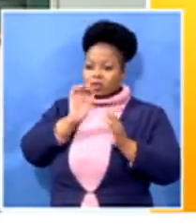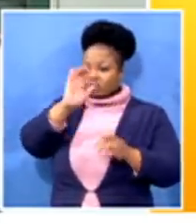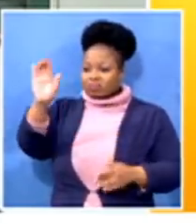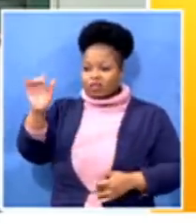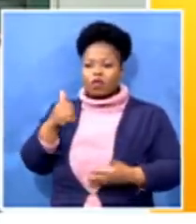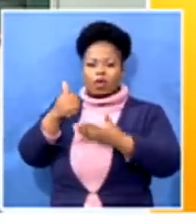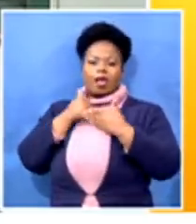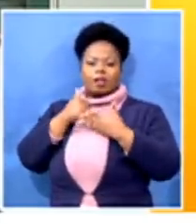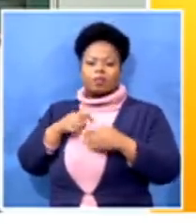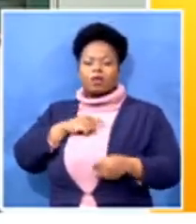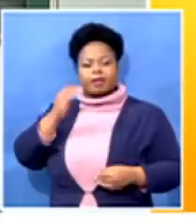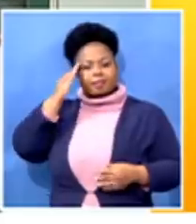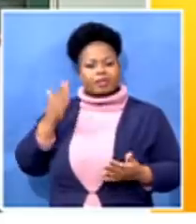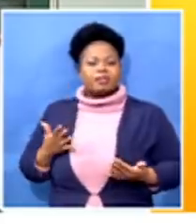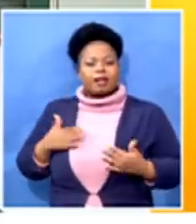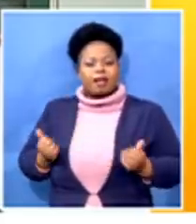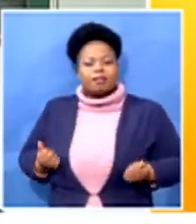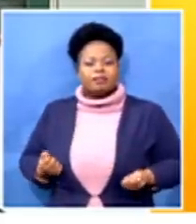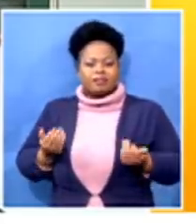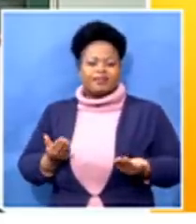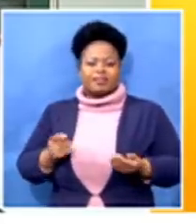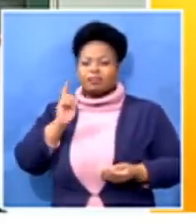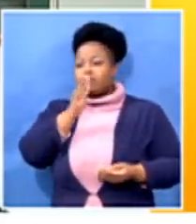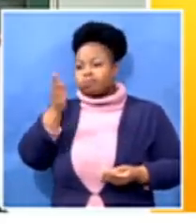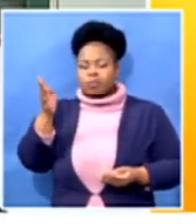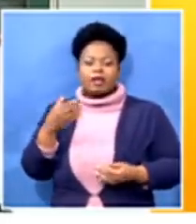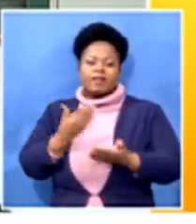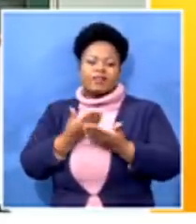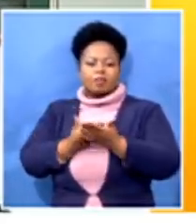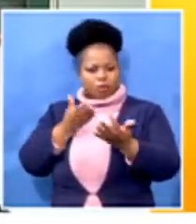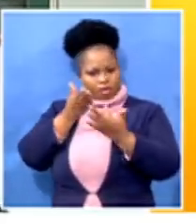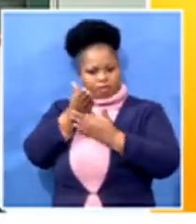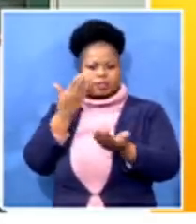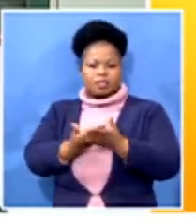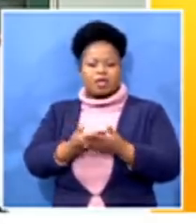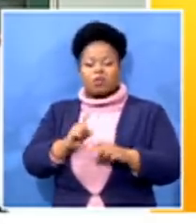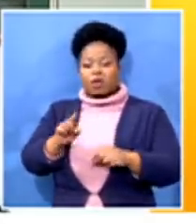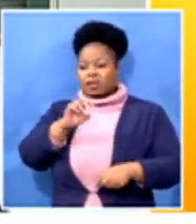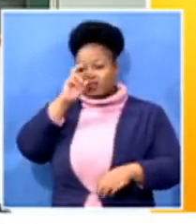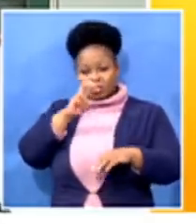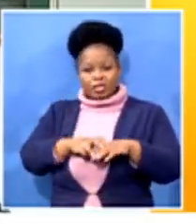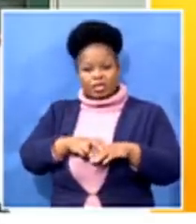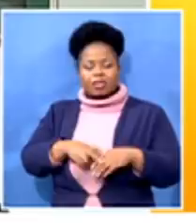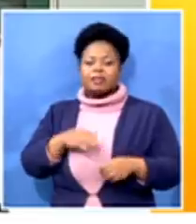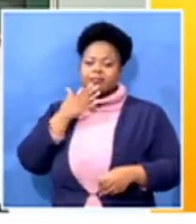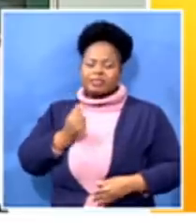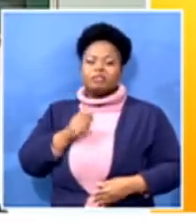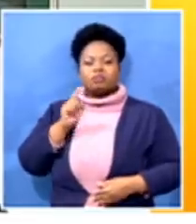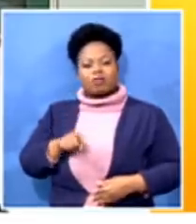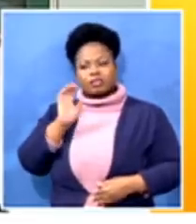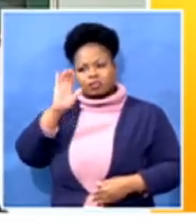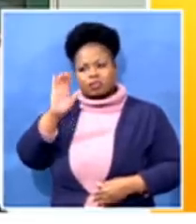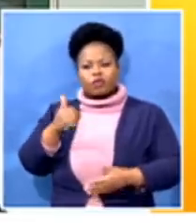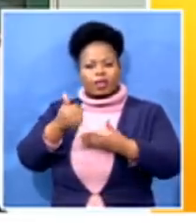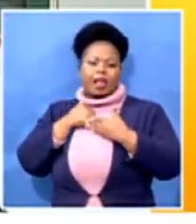services are still available during COVID. We really want to encourage people that if they are seeking help, to continue seeking their help and their